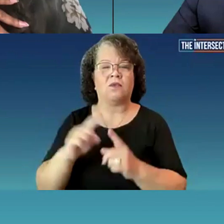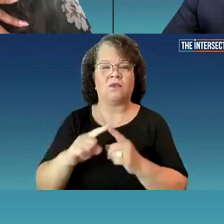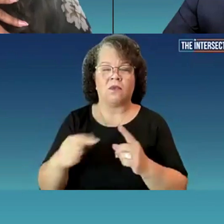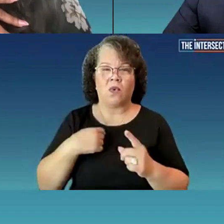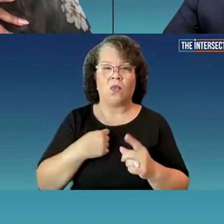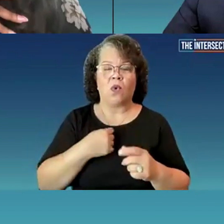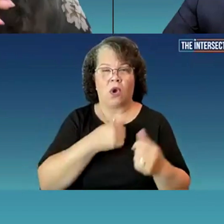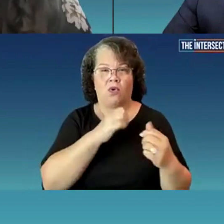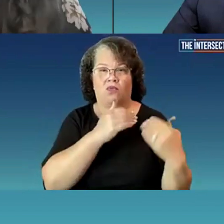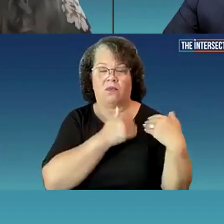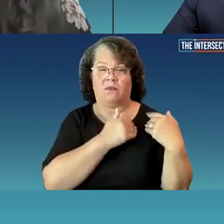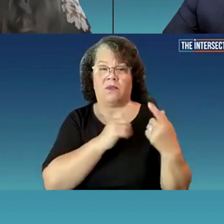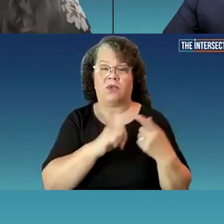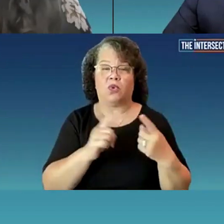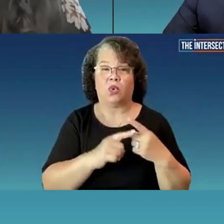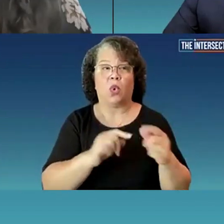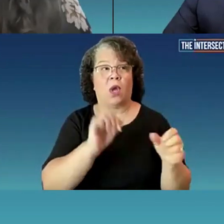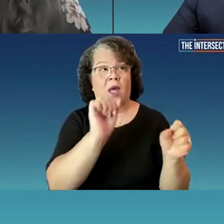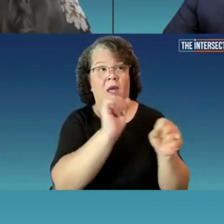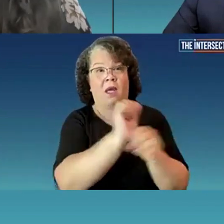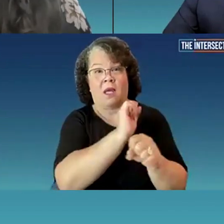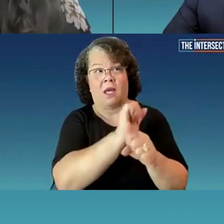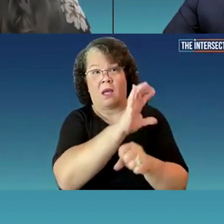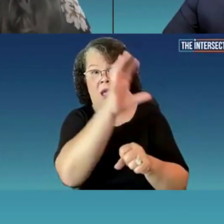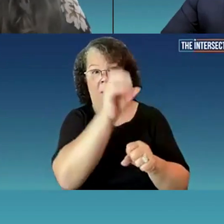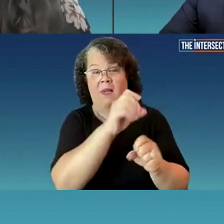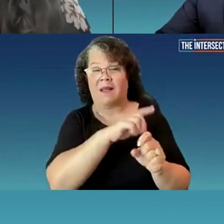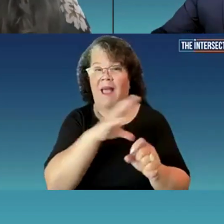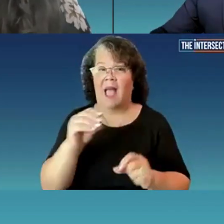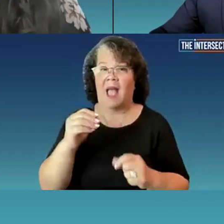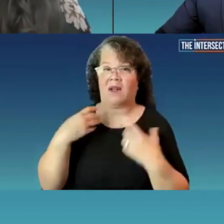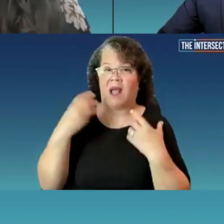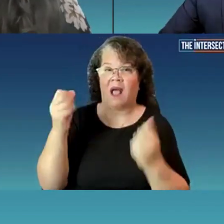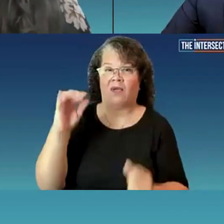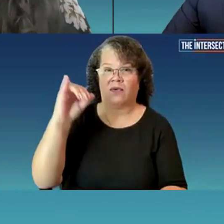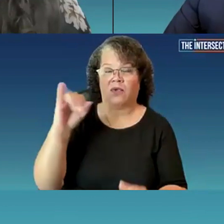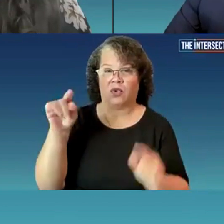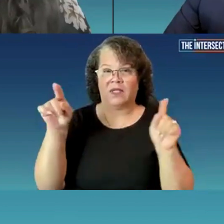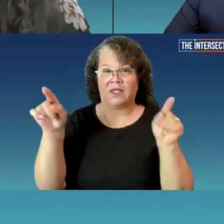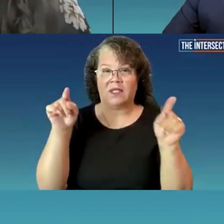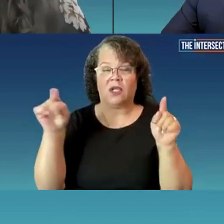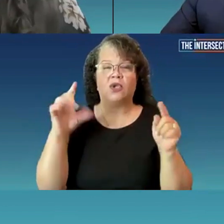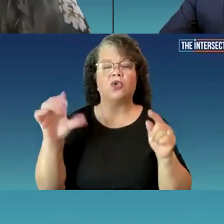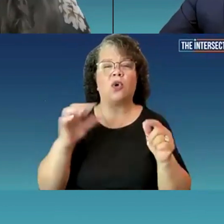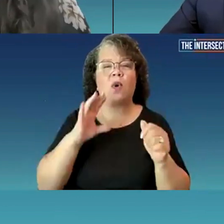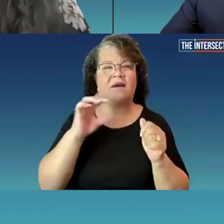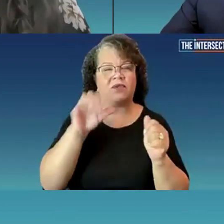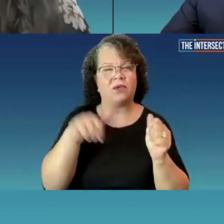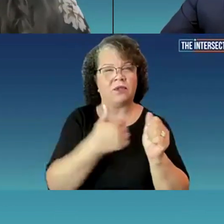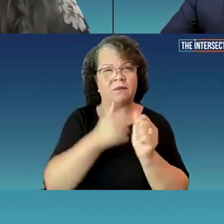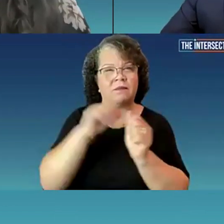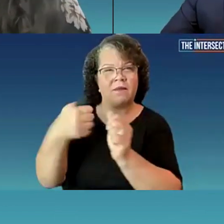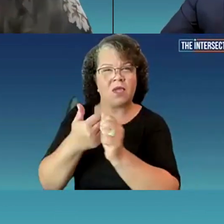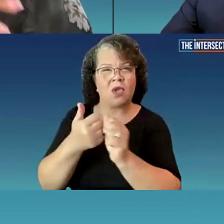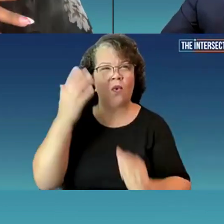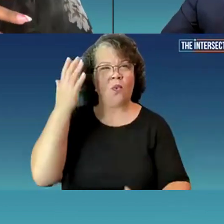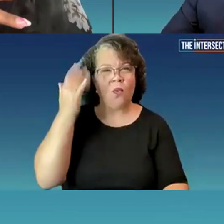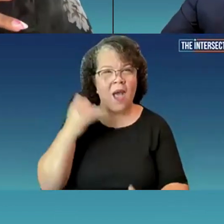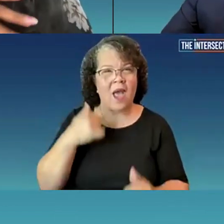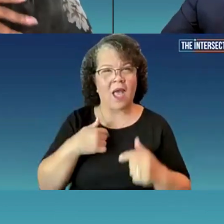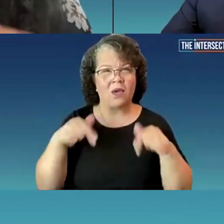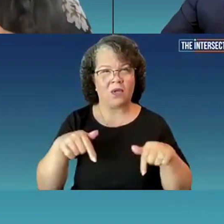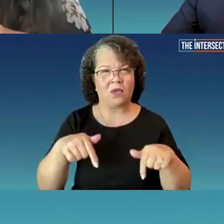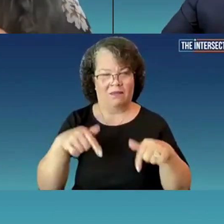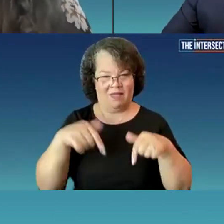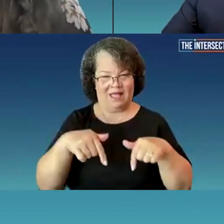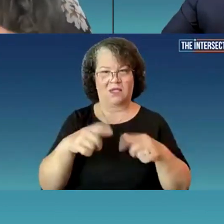plan. And so I would think about the accountability mechanisms, the structures behind why you're doing this. And so